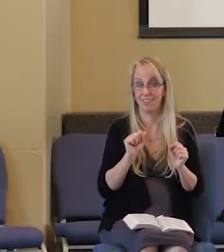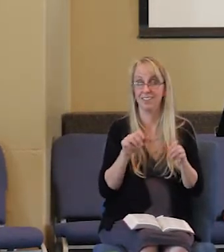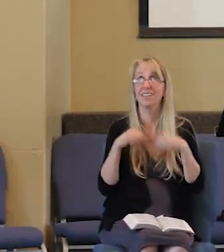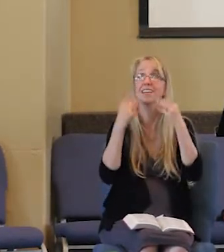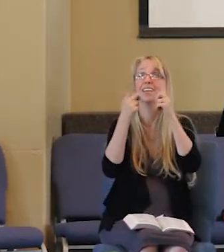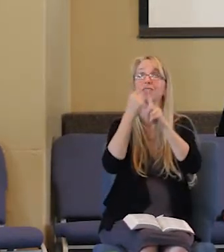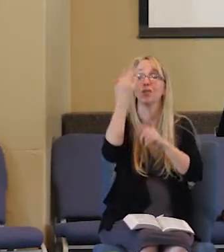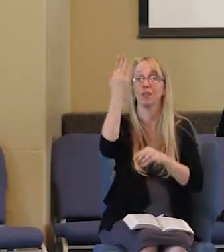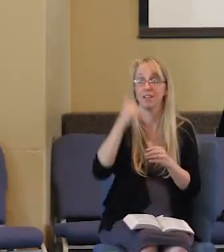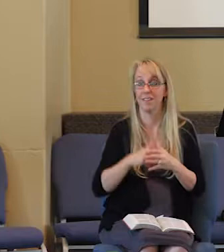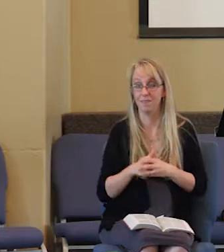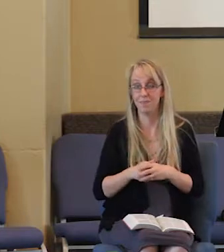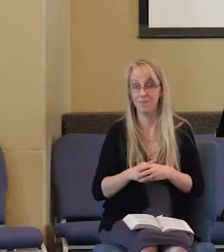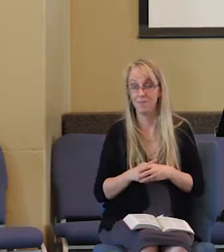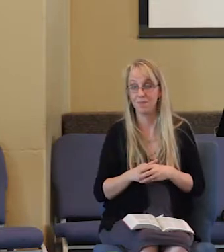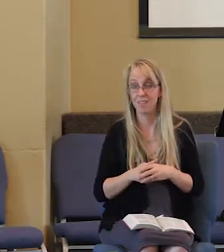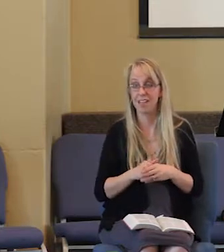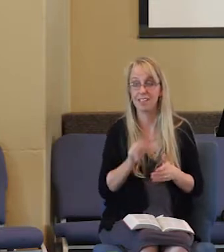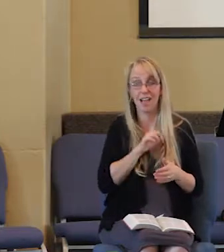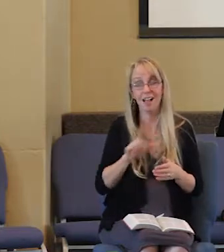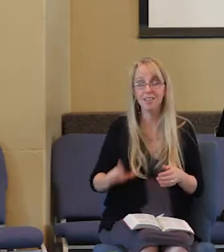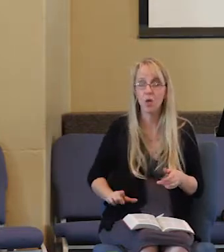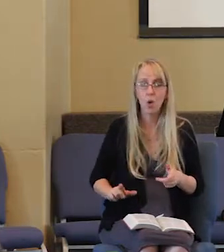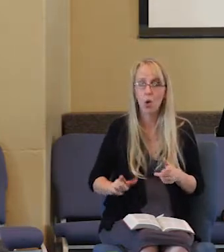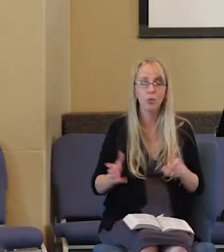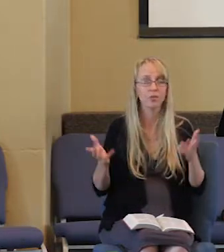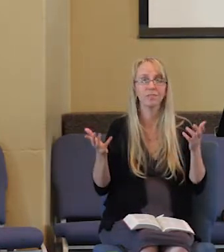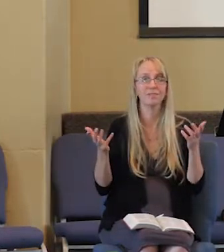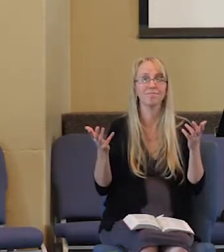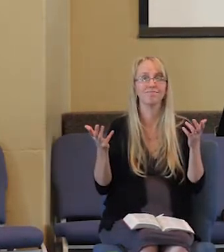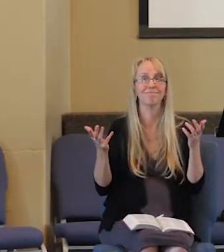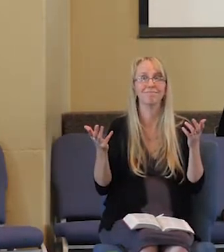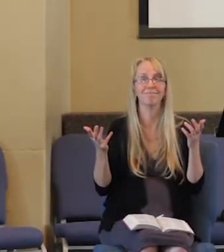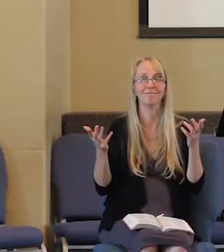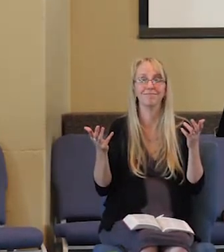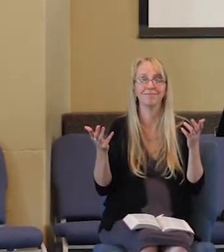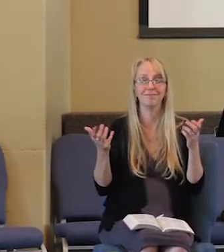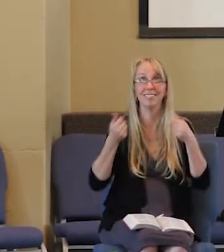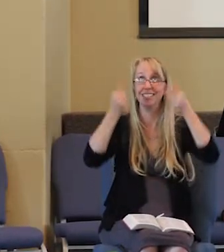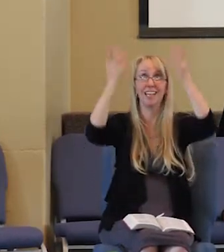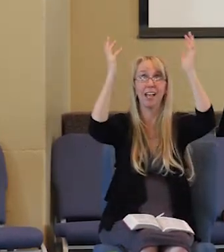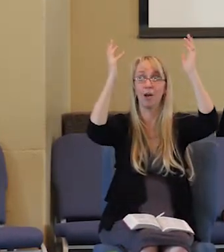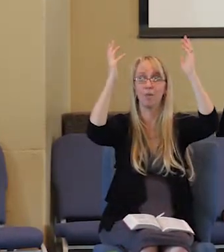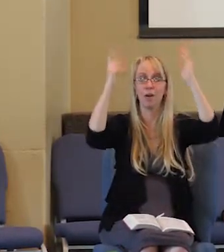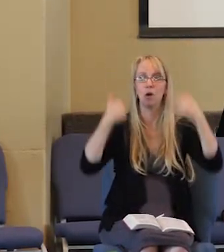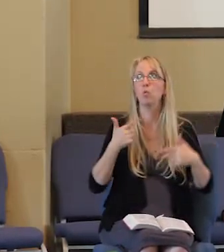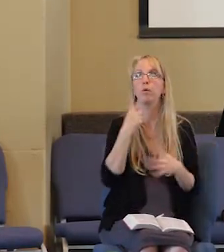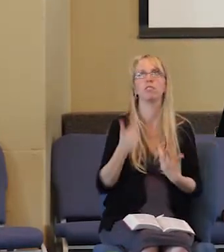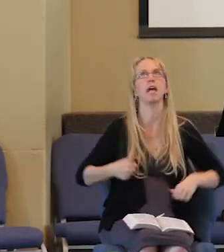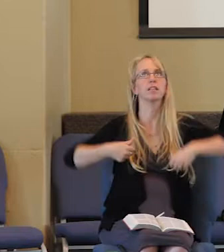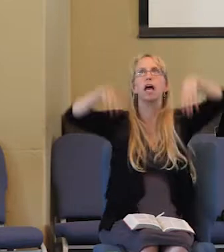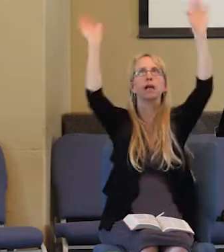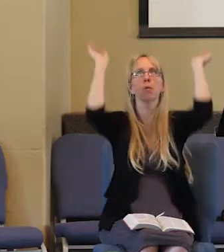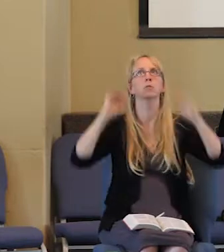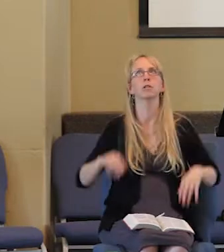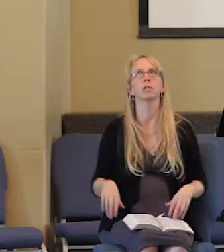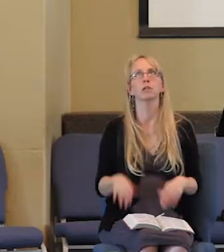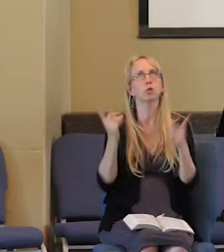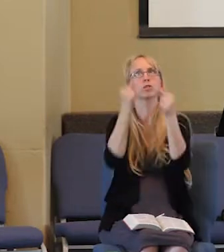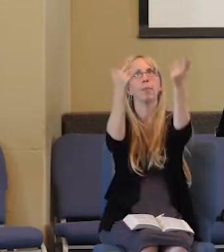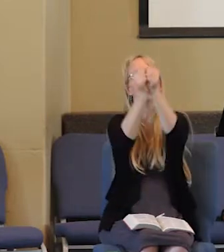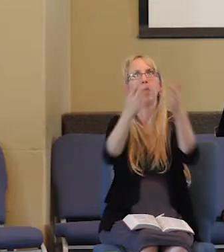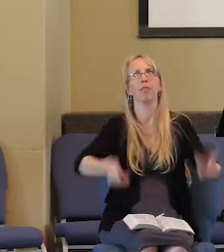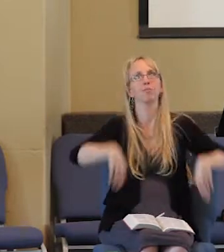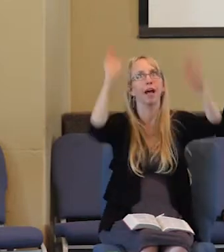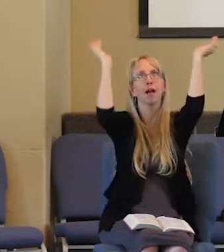we get to give them to Him. And say, Lord, just take them. And sometimes we want to say, Lord, just take them. and